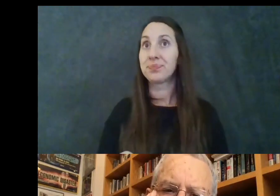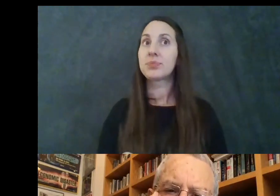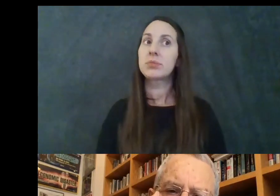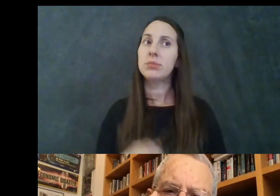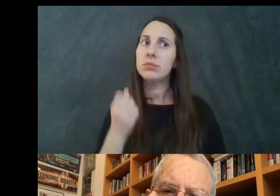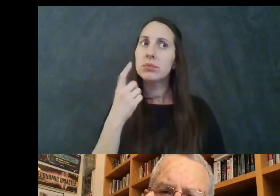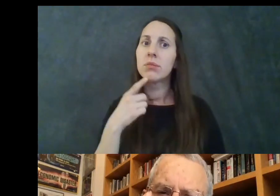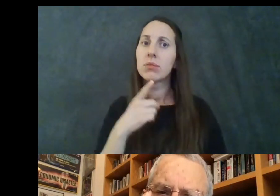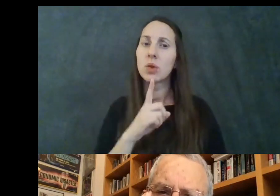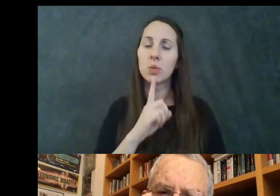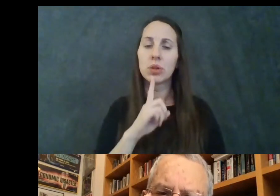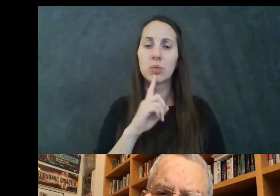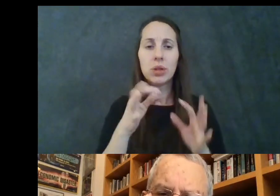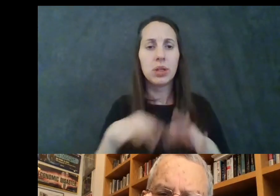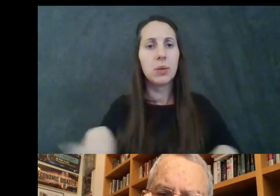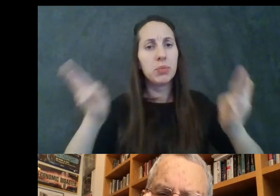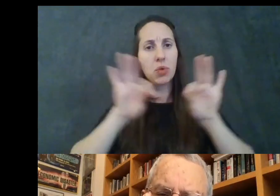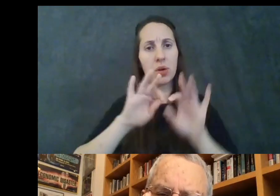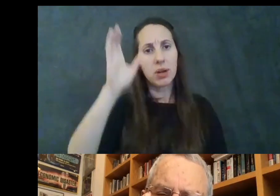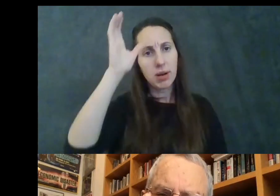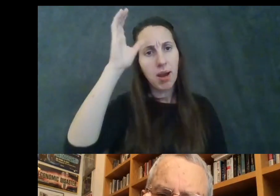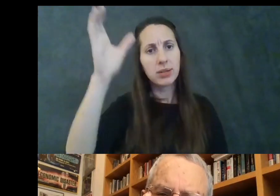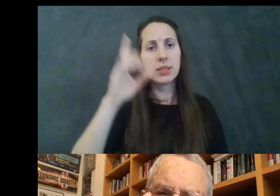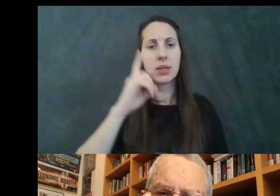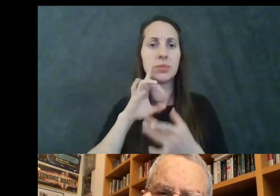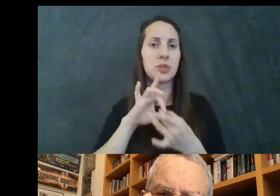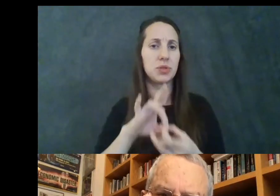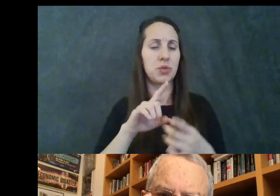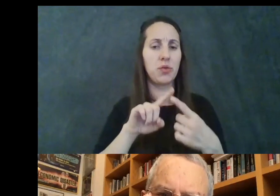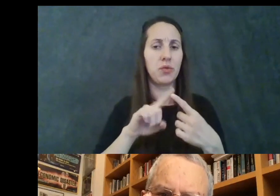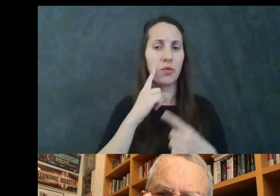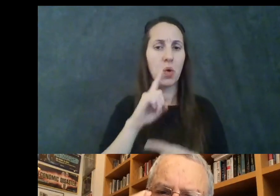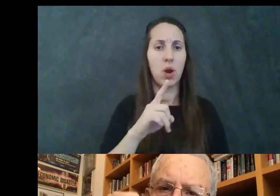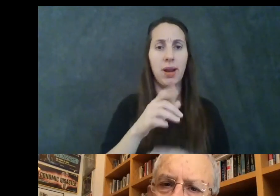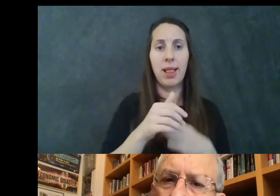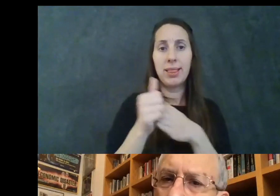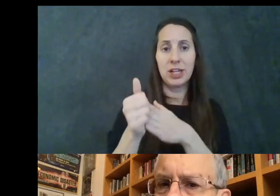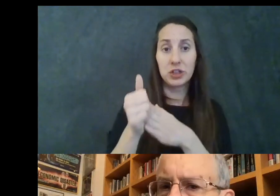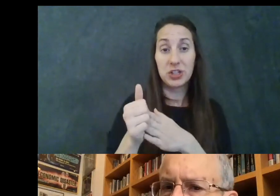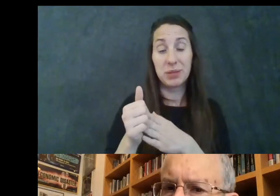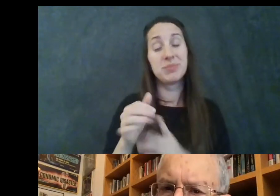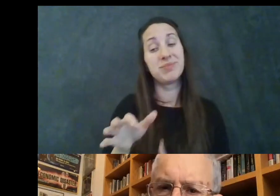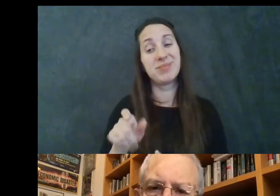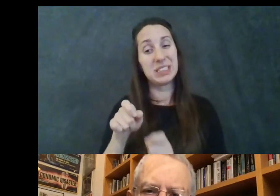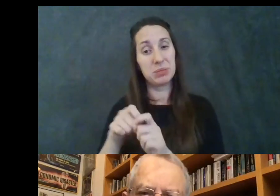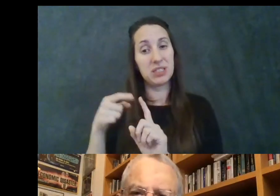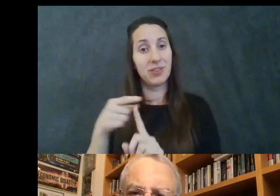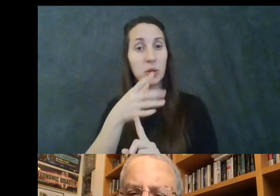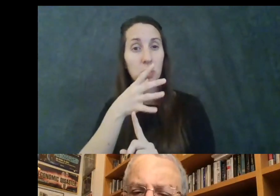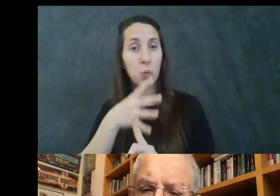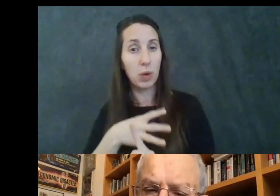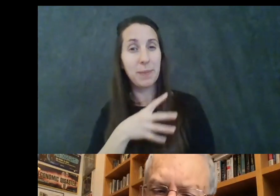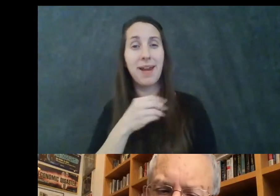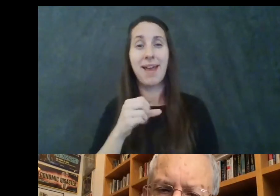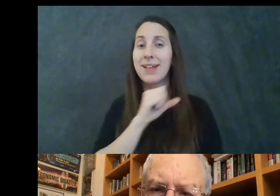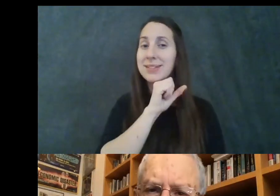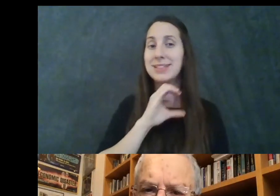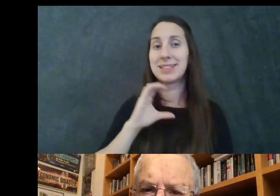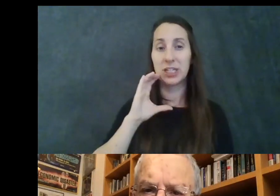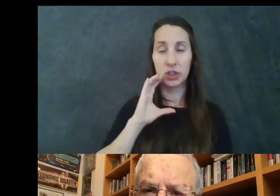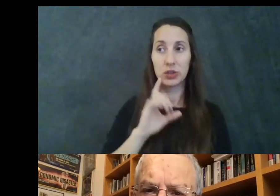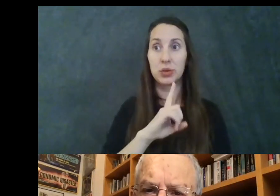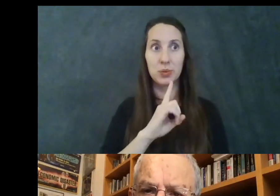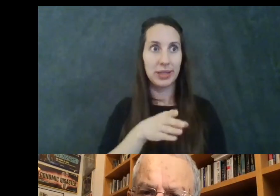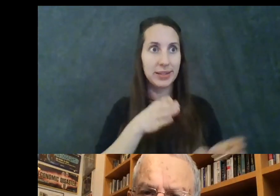important concepts about leadership and things that women in particular and seniors were really paying a lot of attention